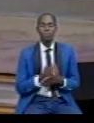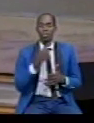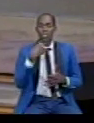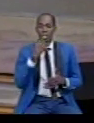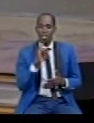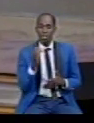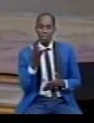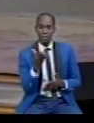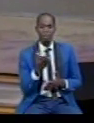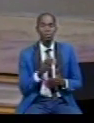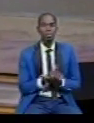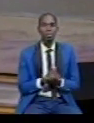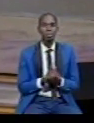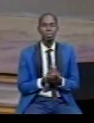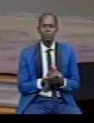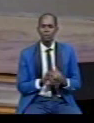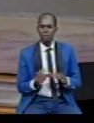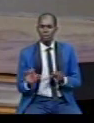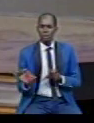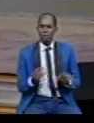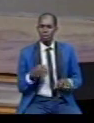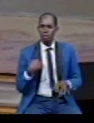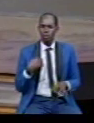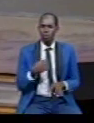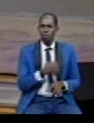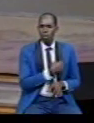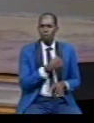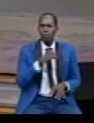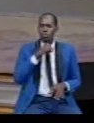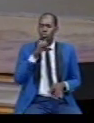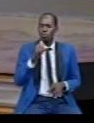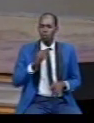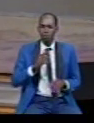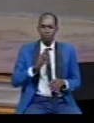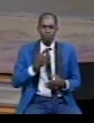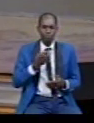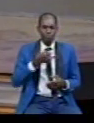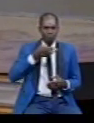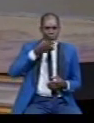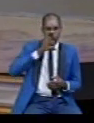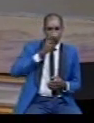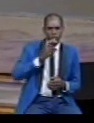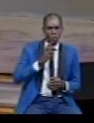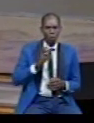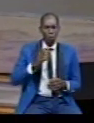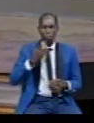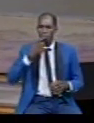saying, did we not strictly